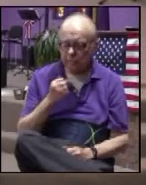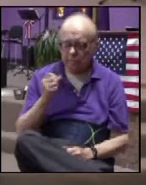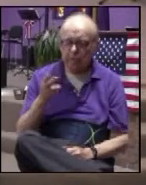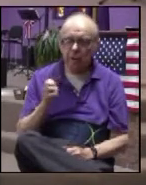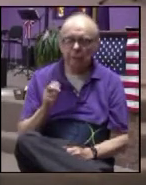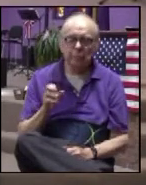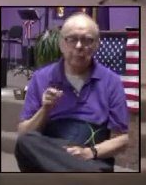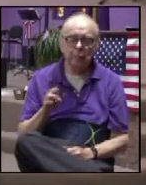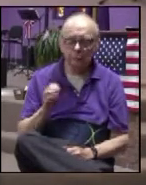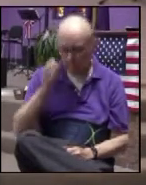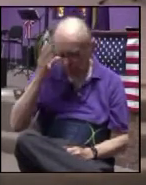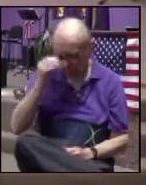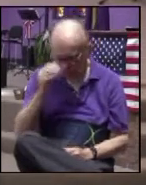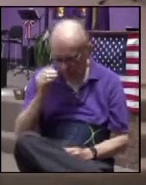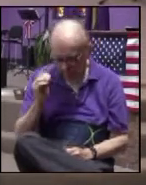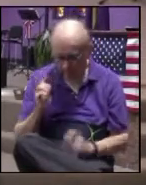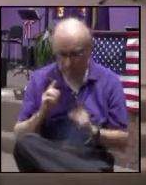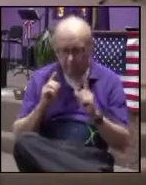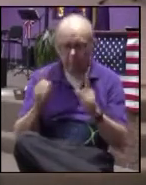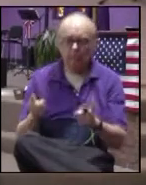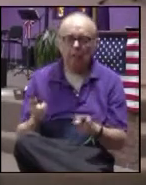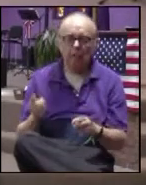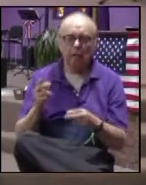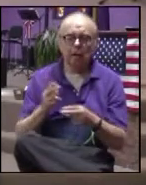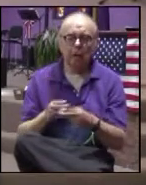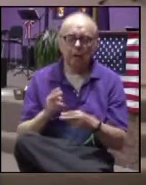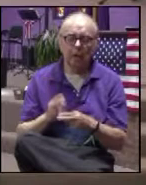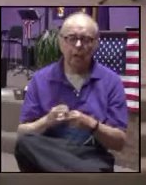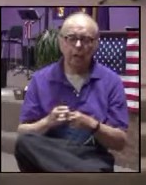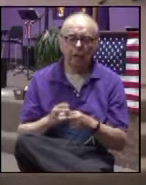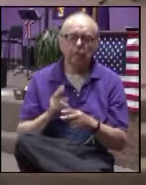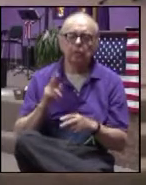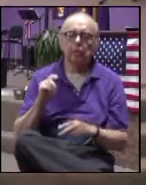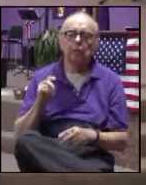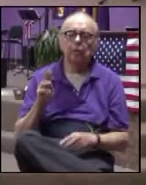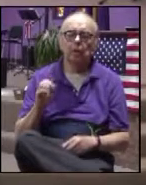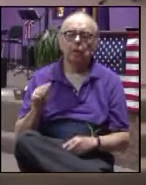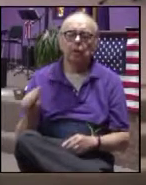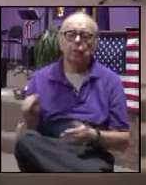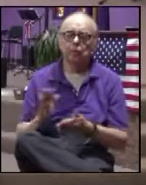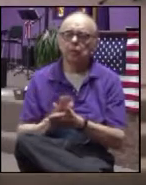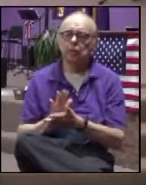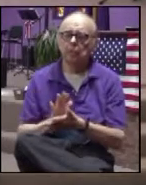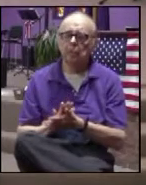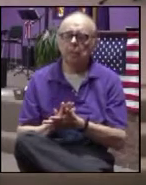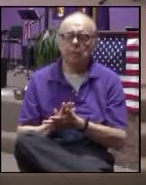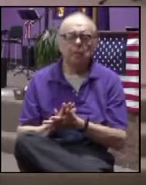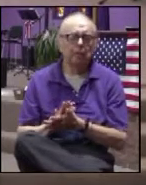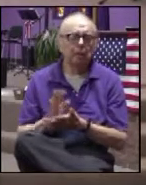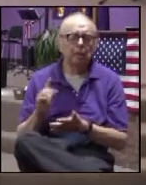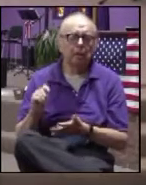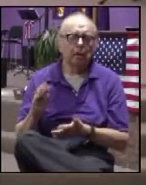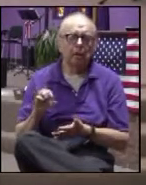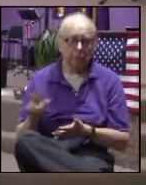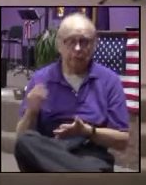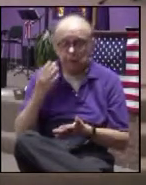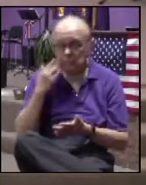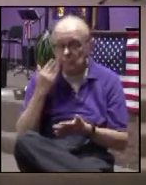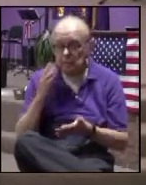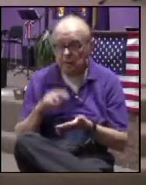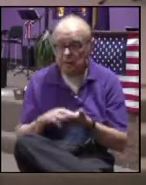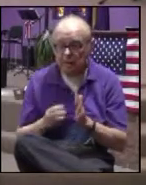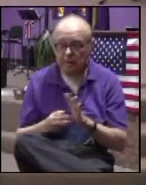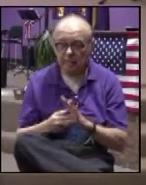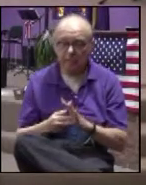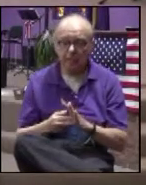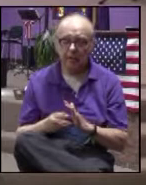would go to what was called a Torah school. You know what the Torah is, right?